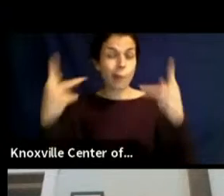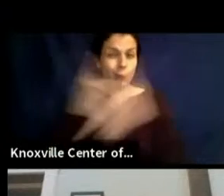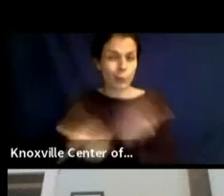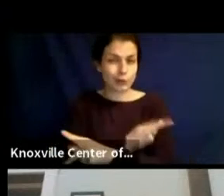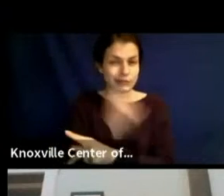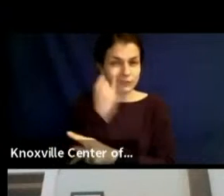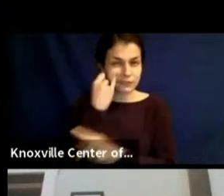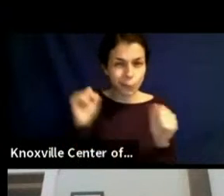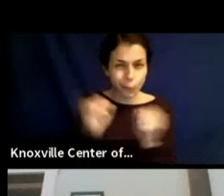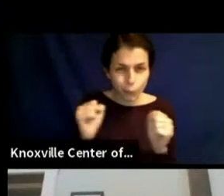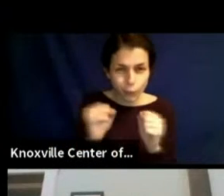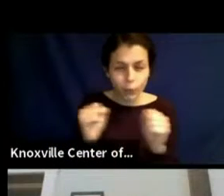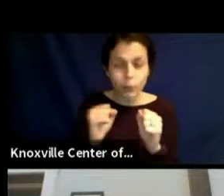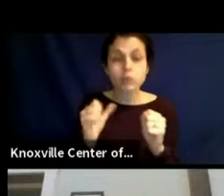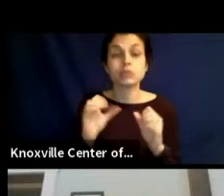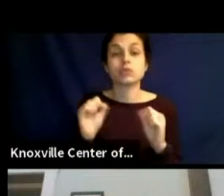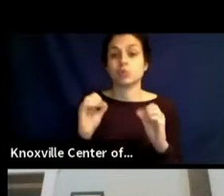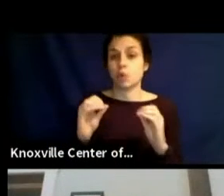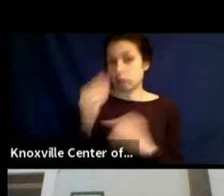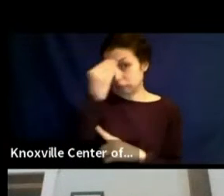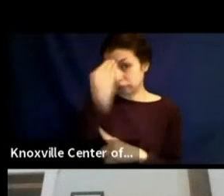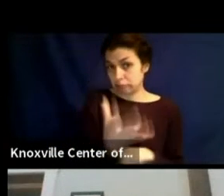change, that's something to be aware of.